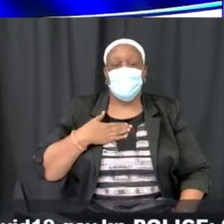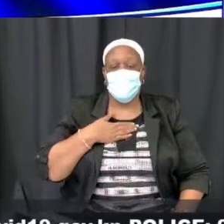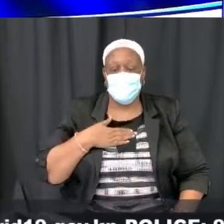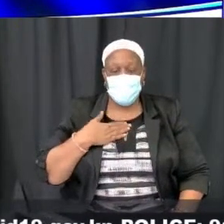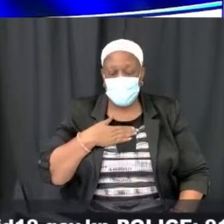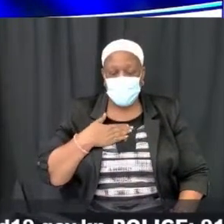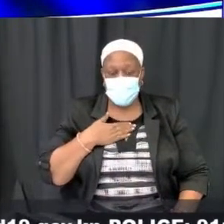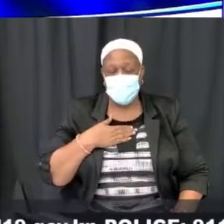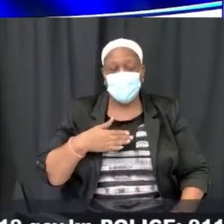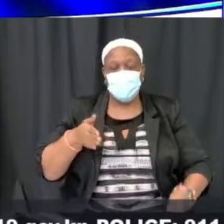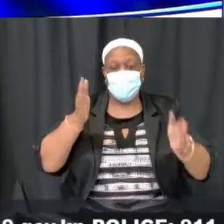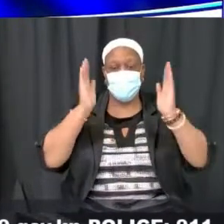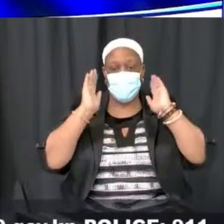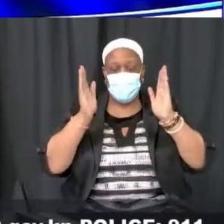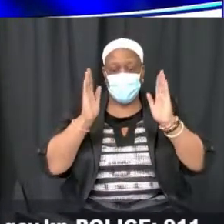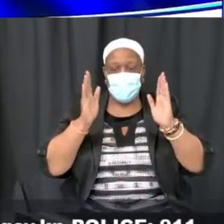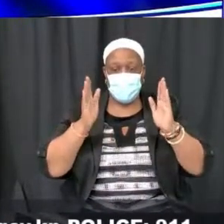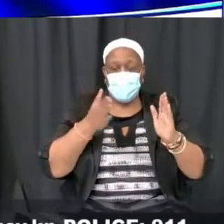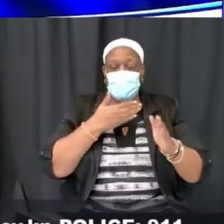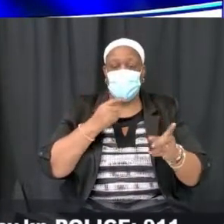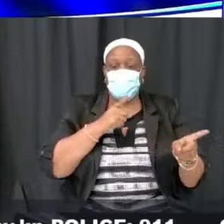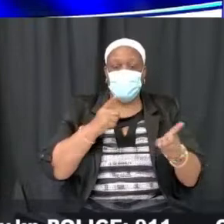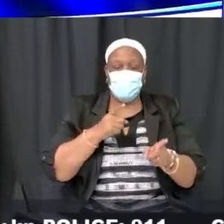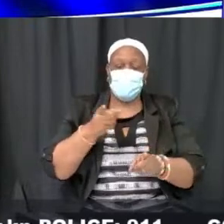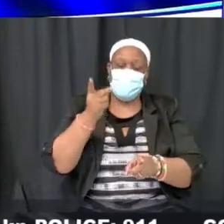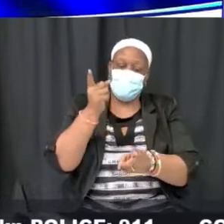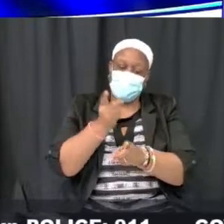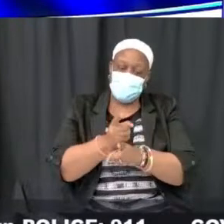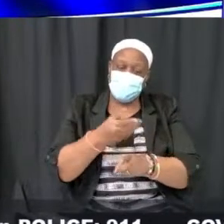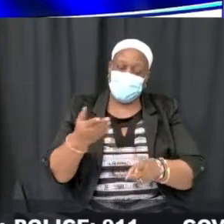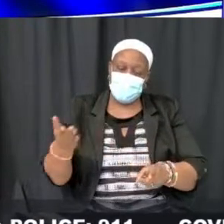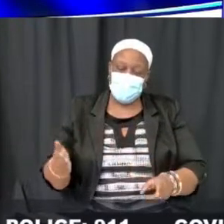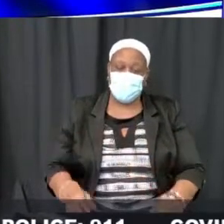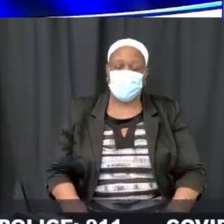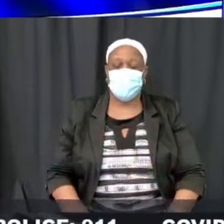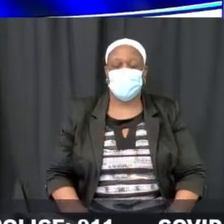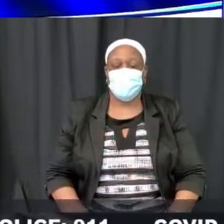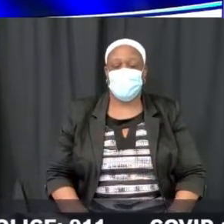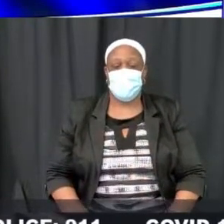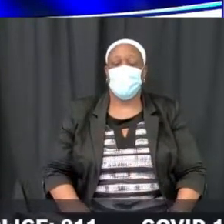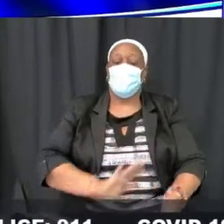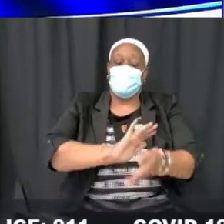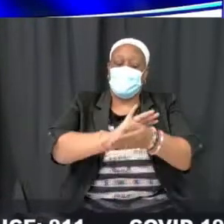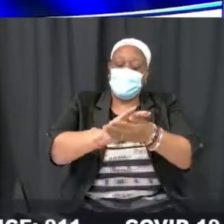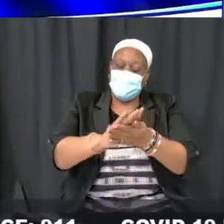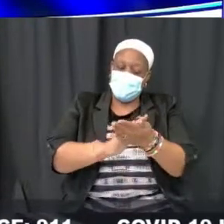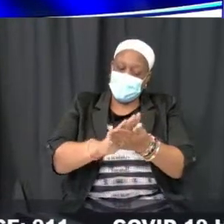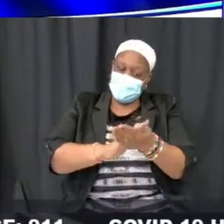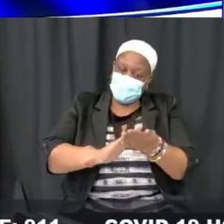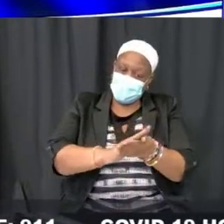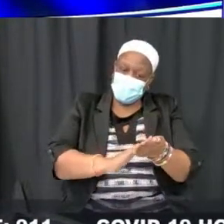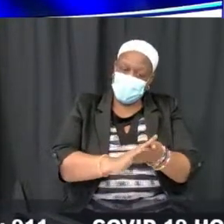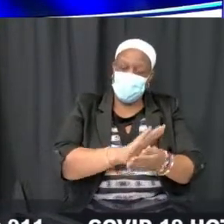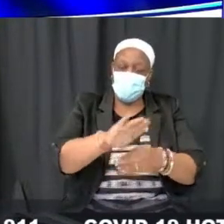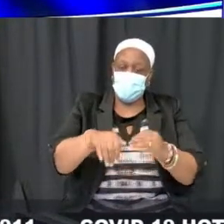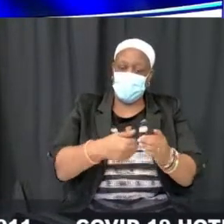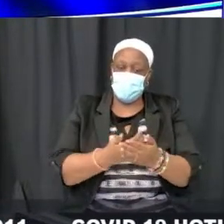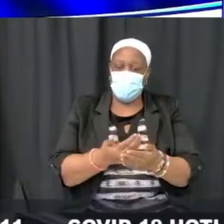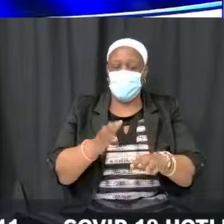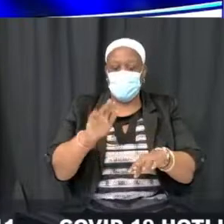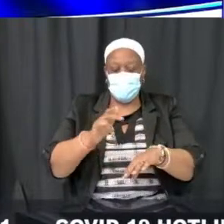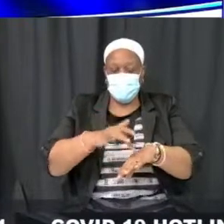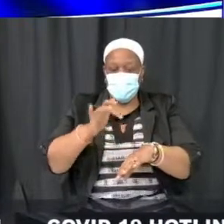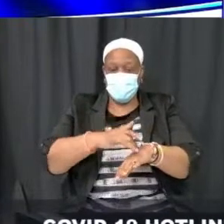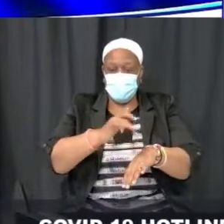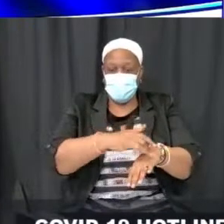your vehicle or vessel. For example, sanitize high-touch areas and seats as often as